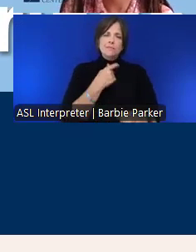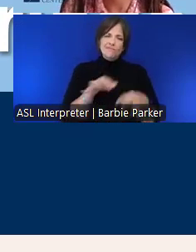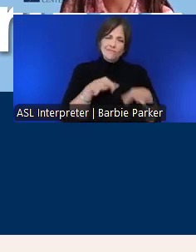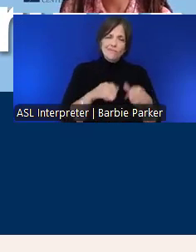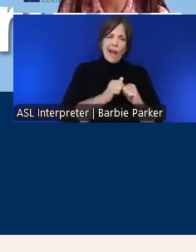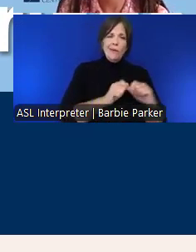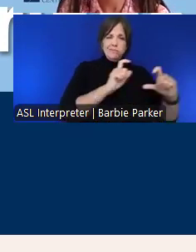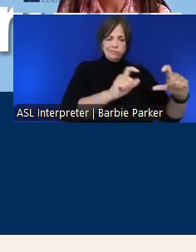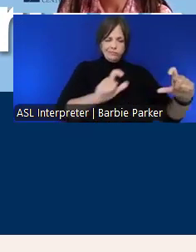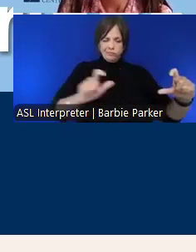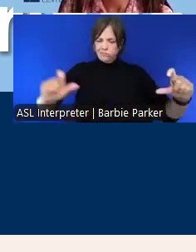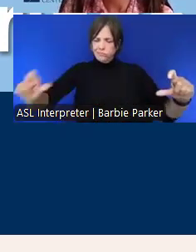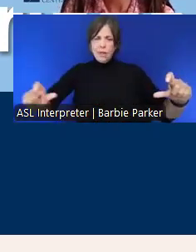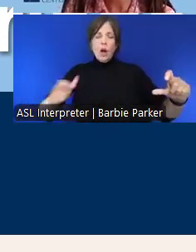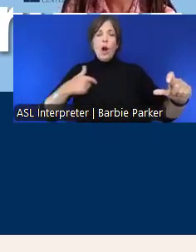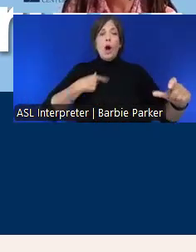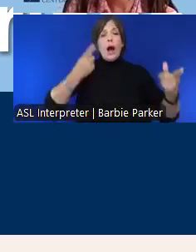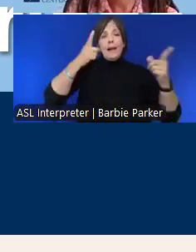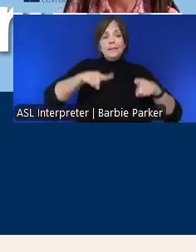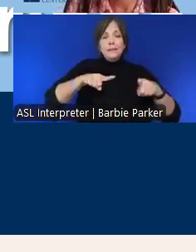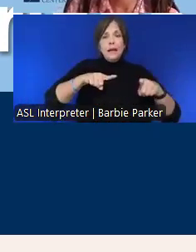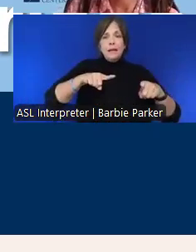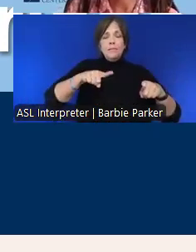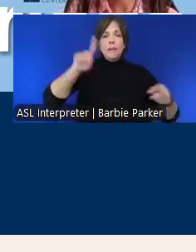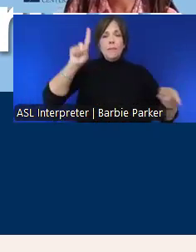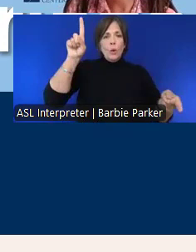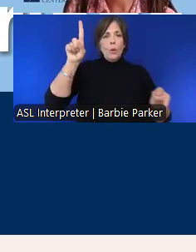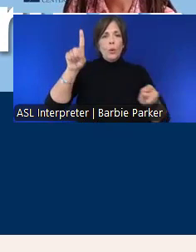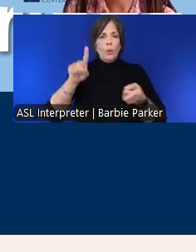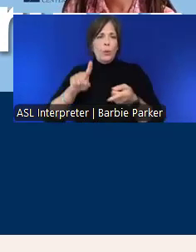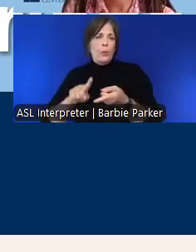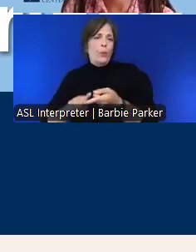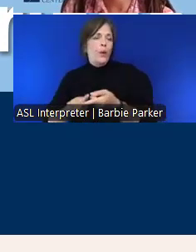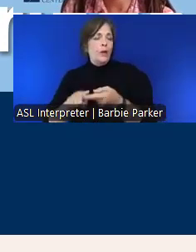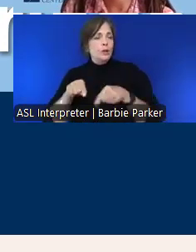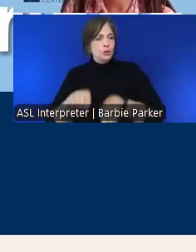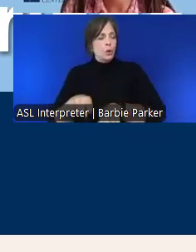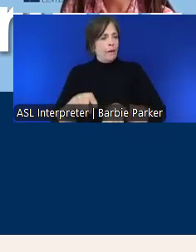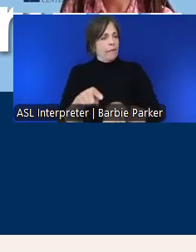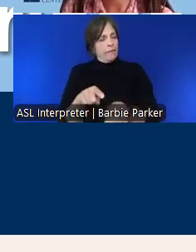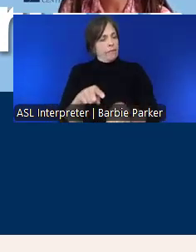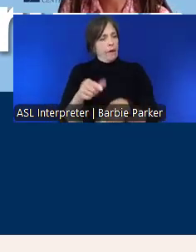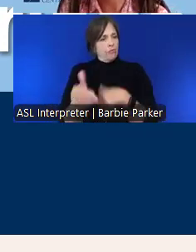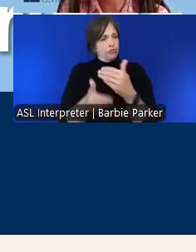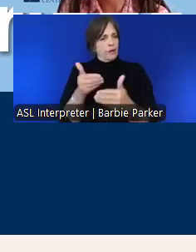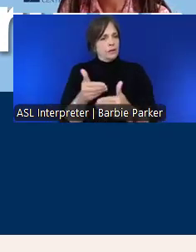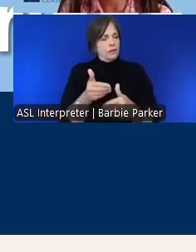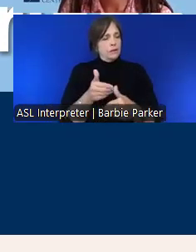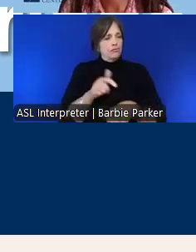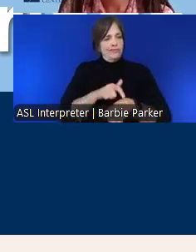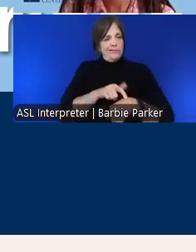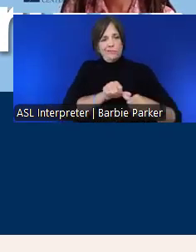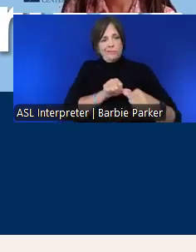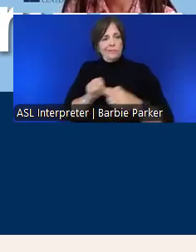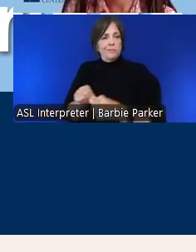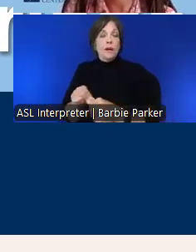over time. It's not a perfect image, but it helps us to get a better idea that a